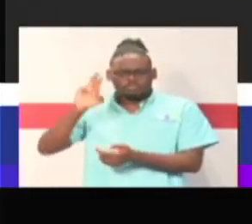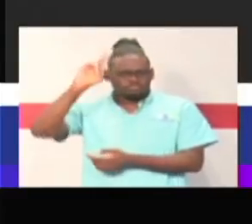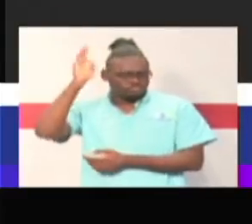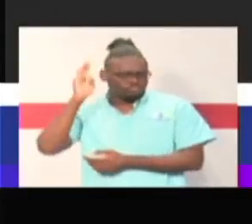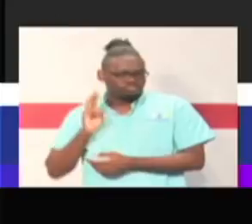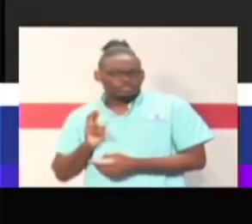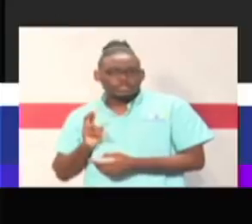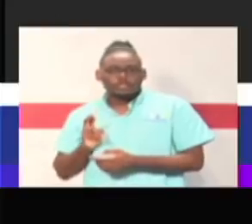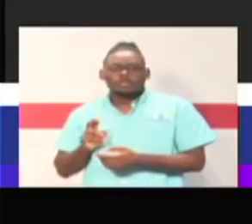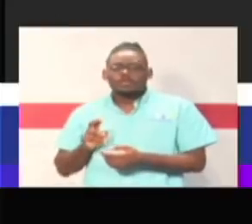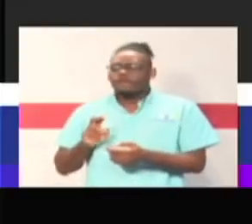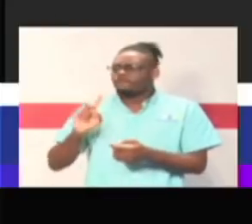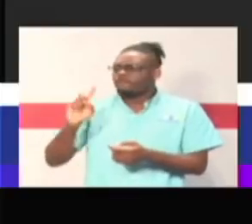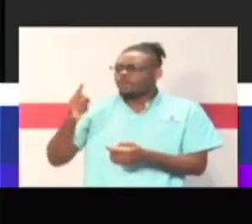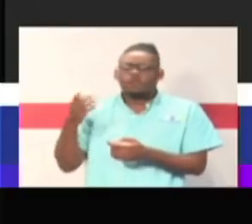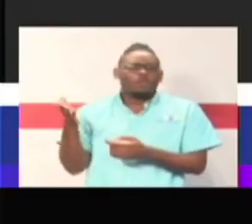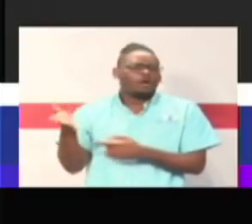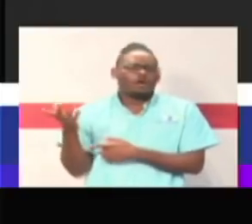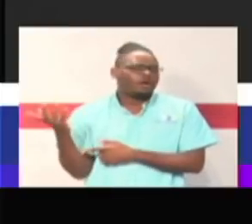our